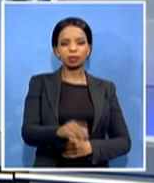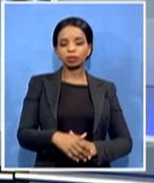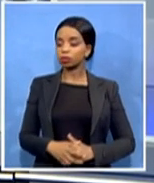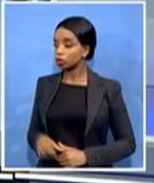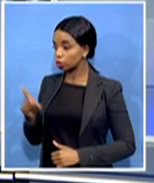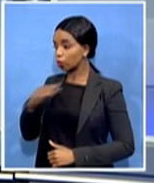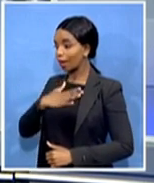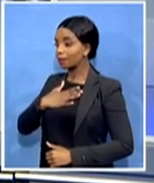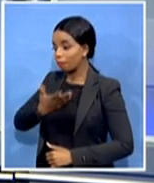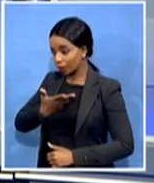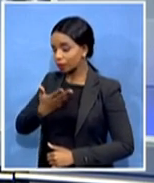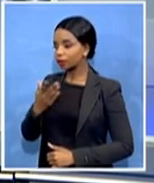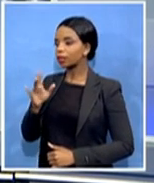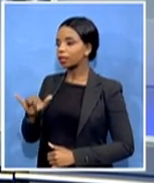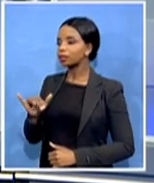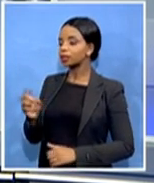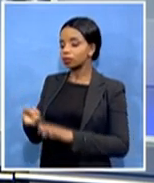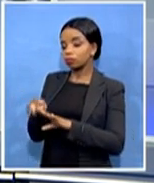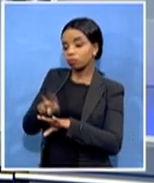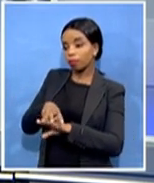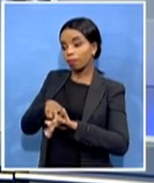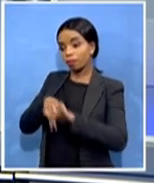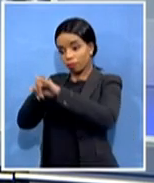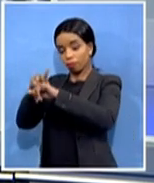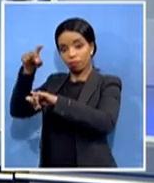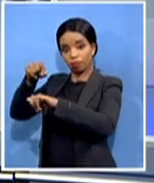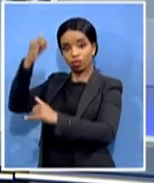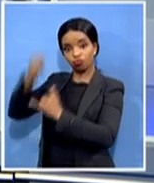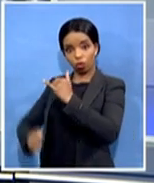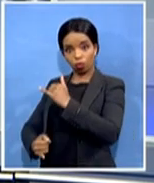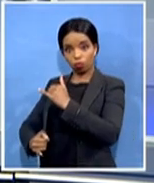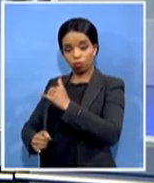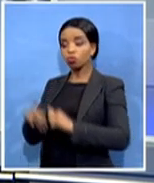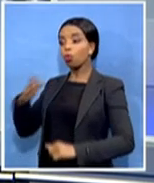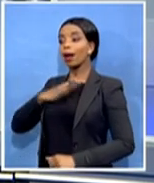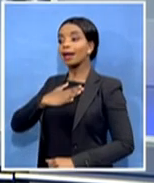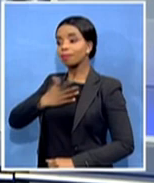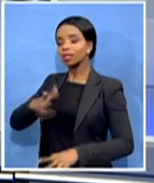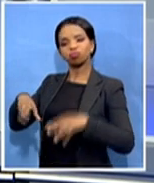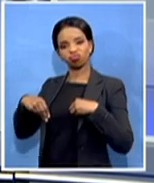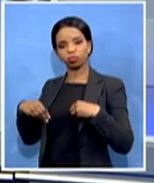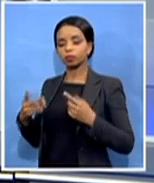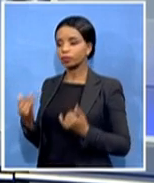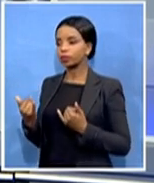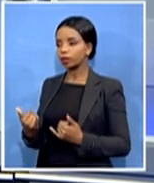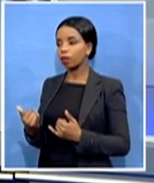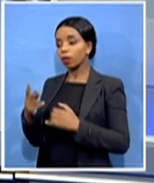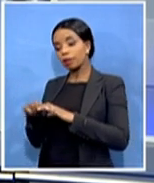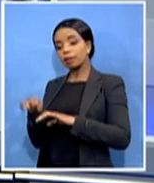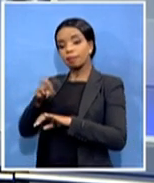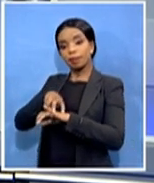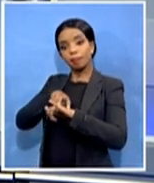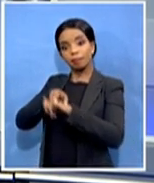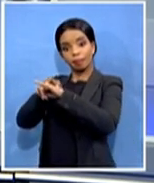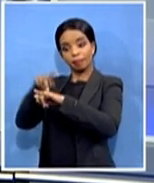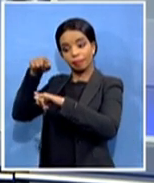wrong? Pardon? You admit that by the ANC delegation hitching a ride on the state plane, you admit